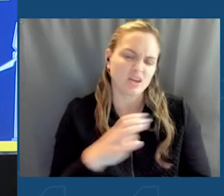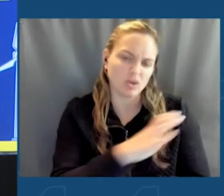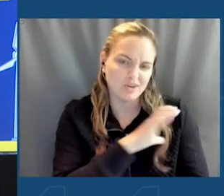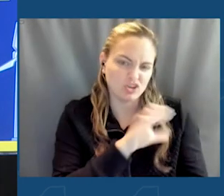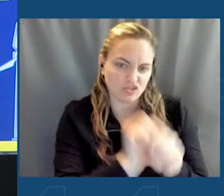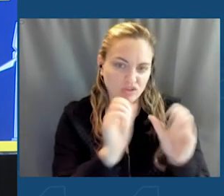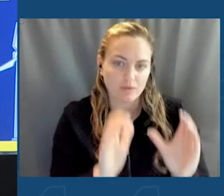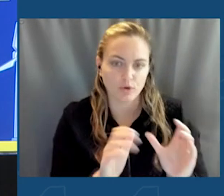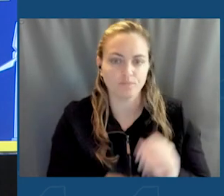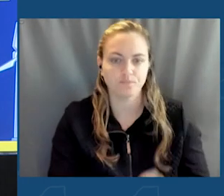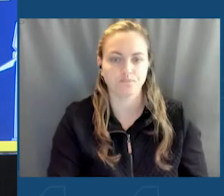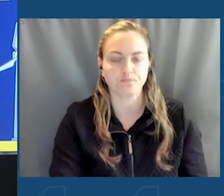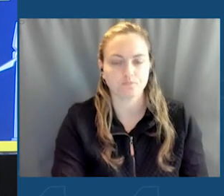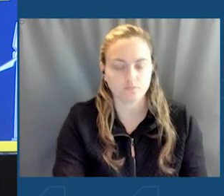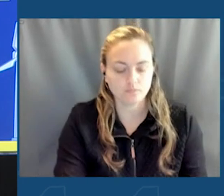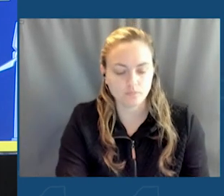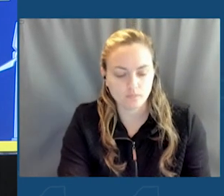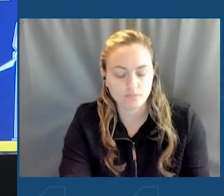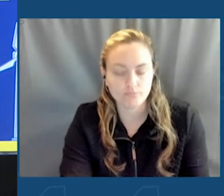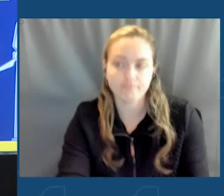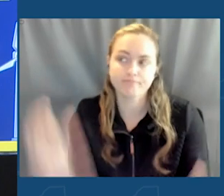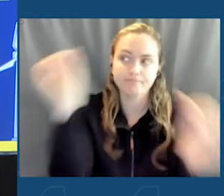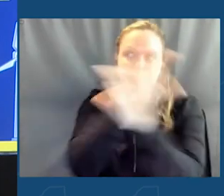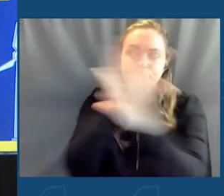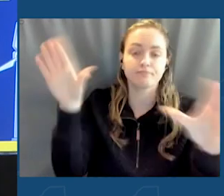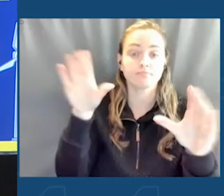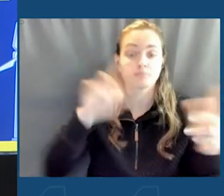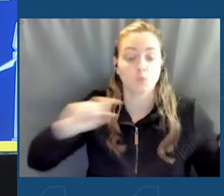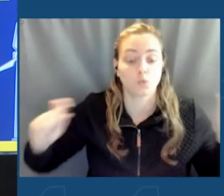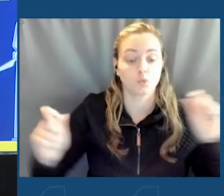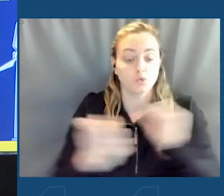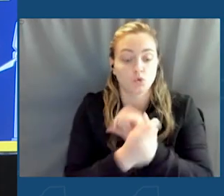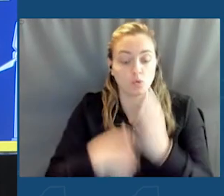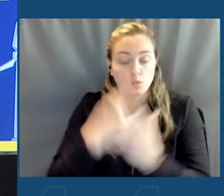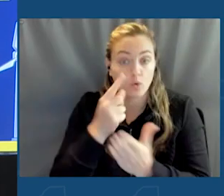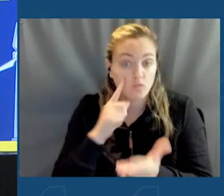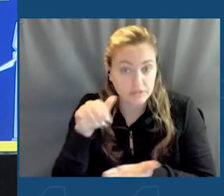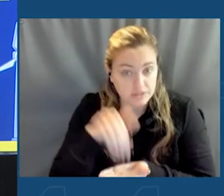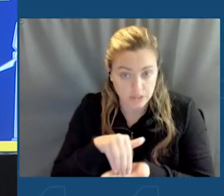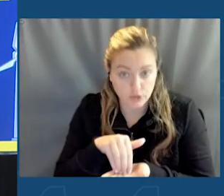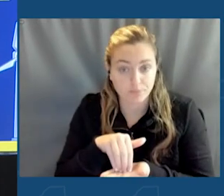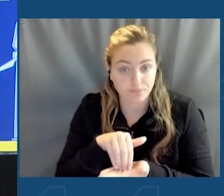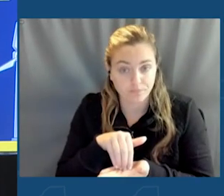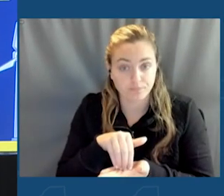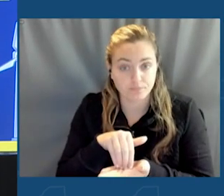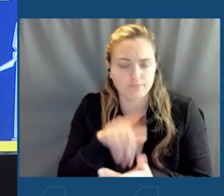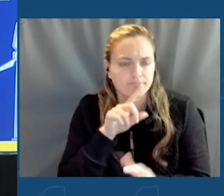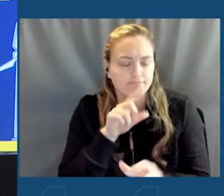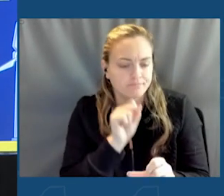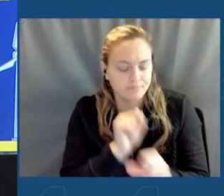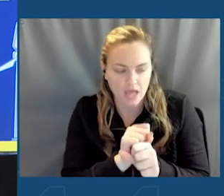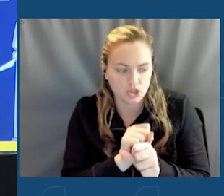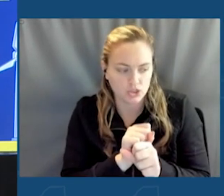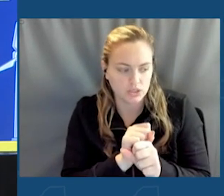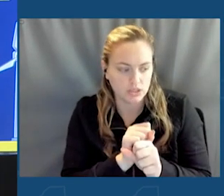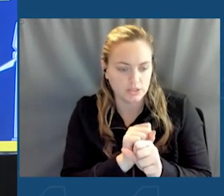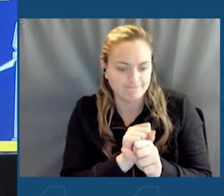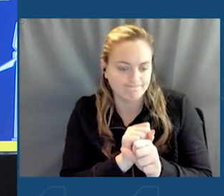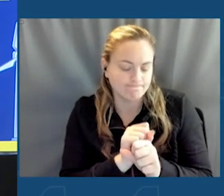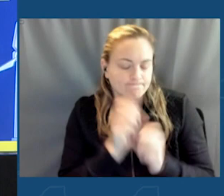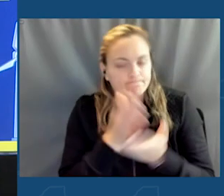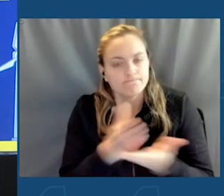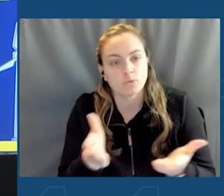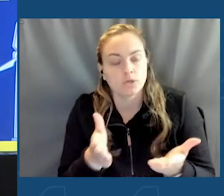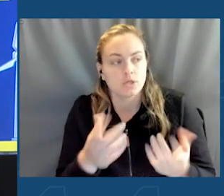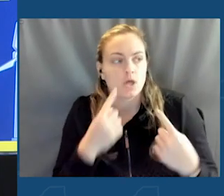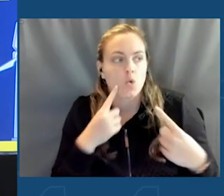whose vision to move into a program for the center is actually a thing that works very